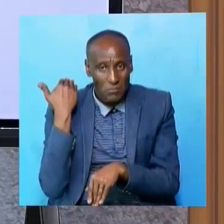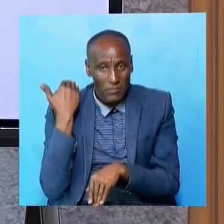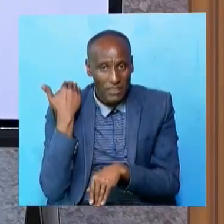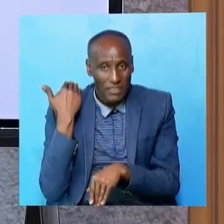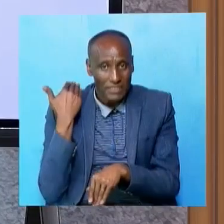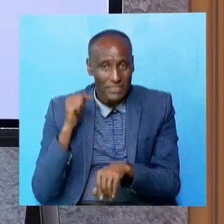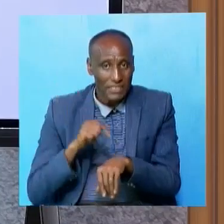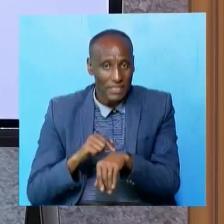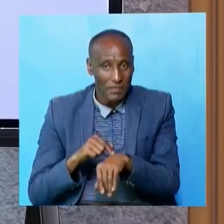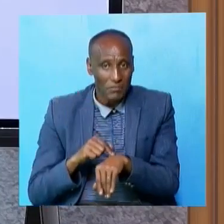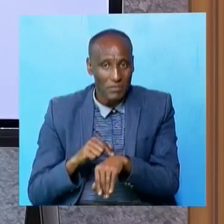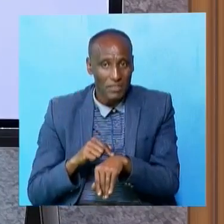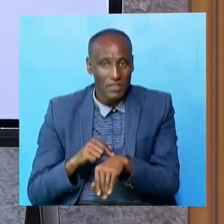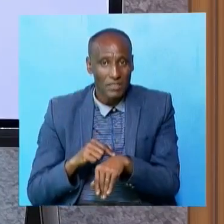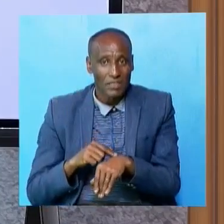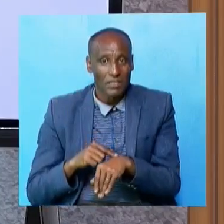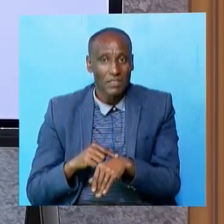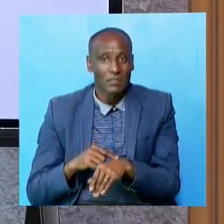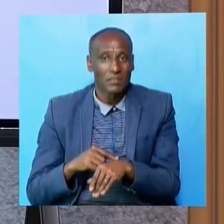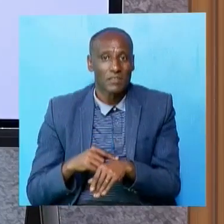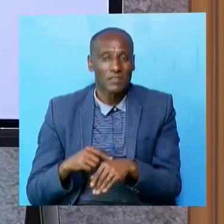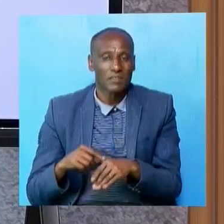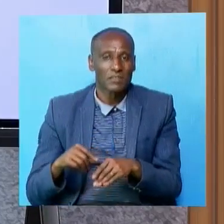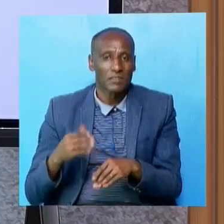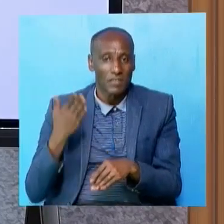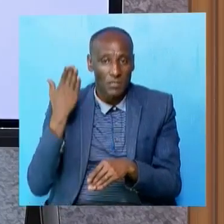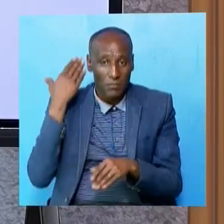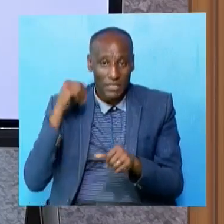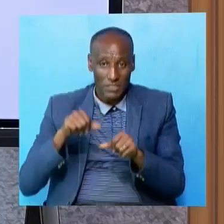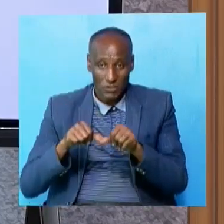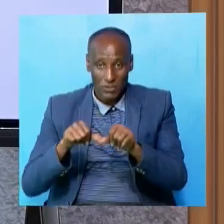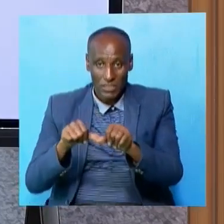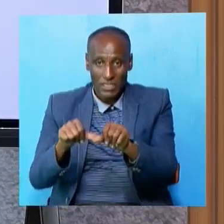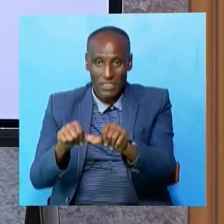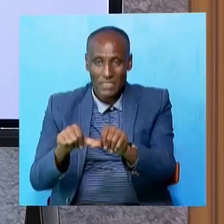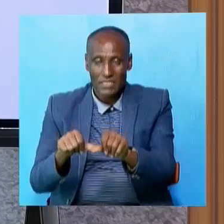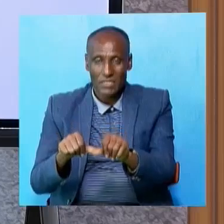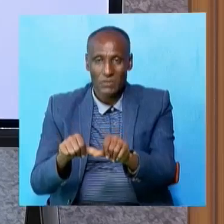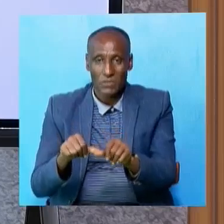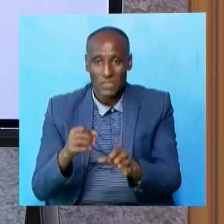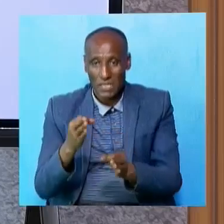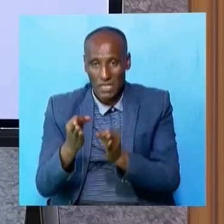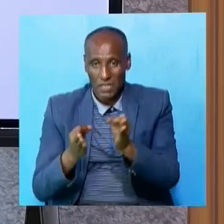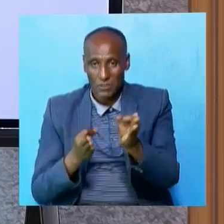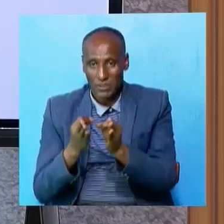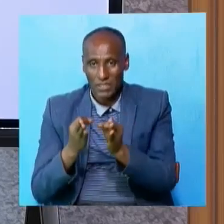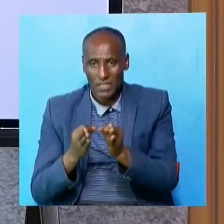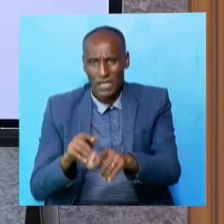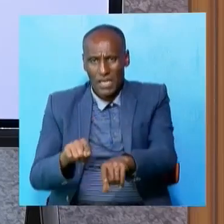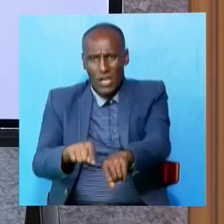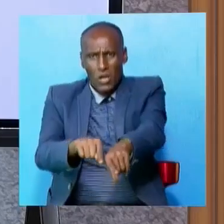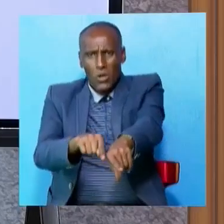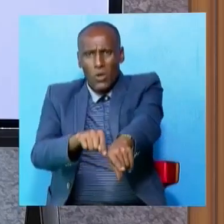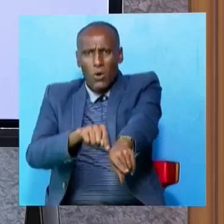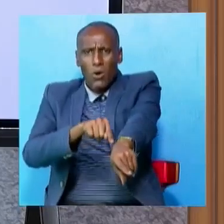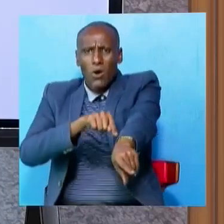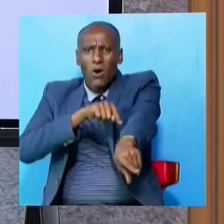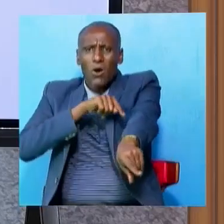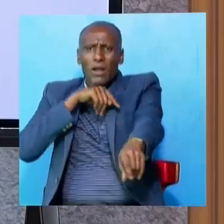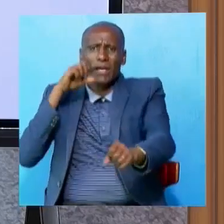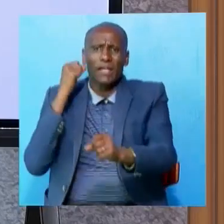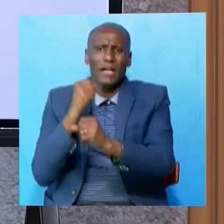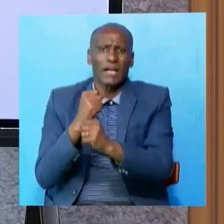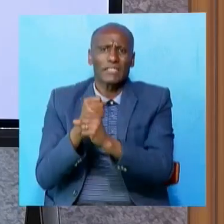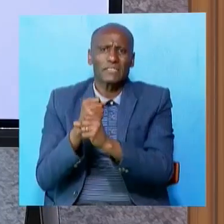about past continuous? We said that it is an action which can express a longer activity